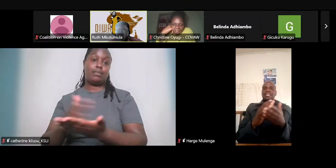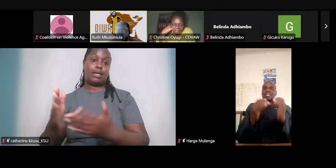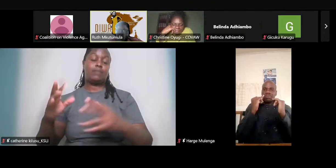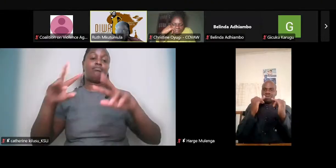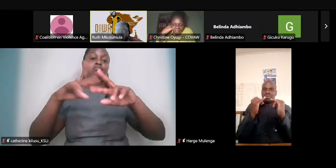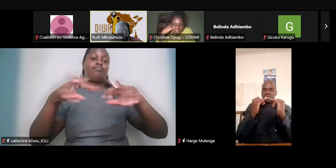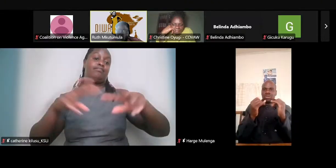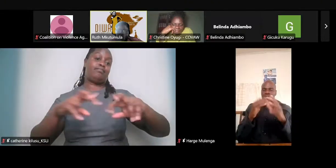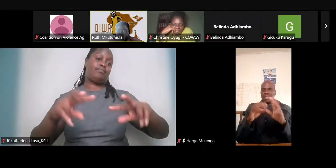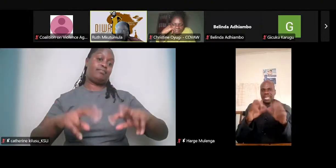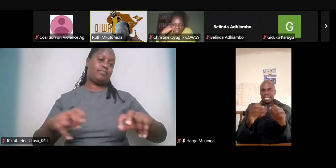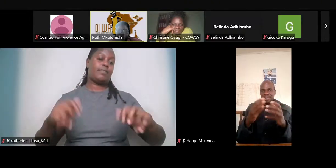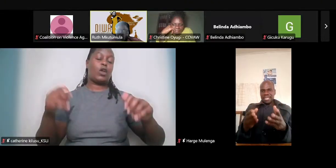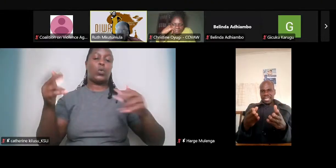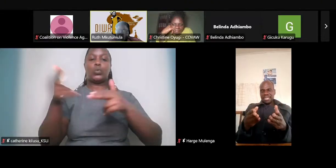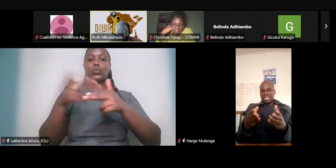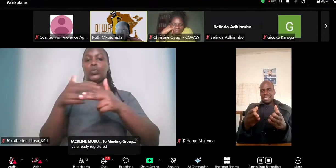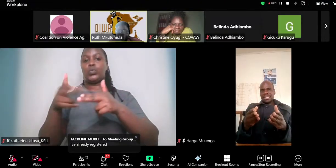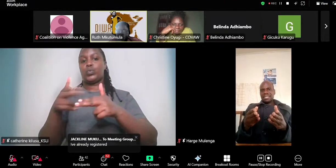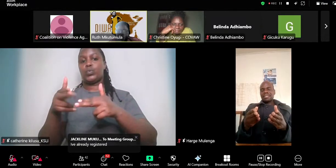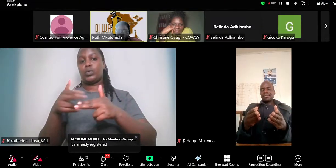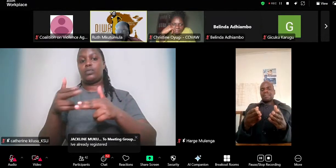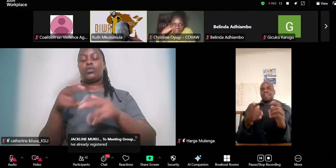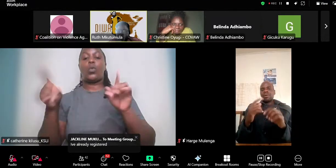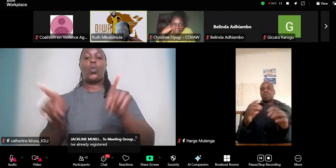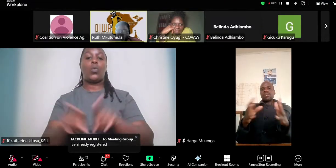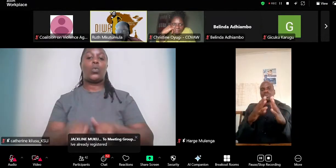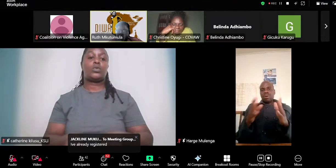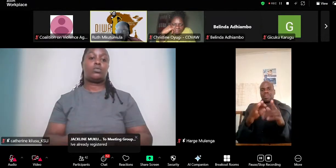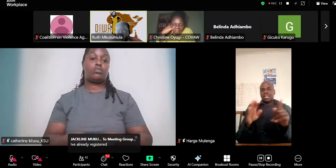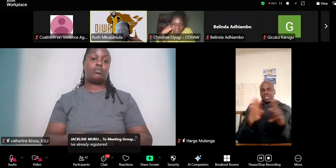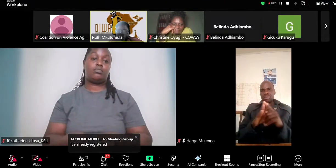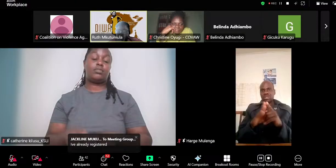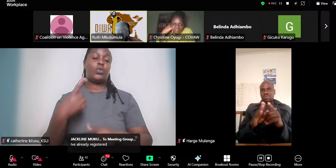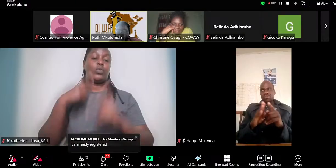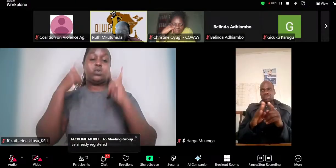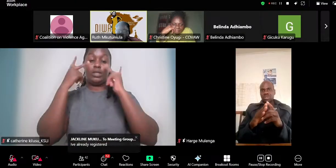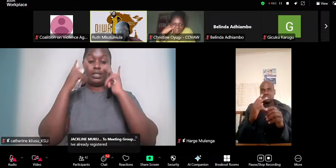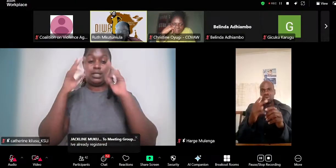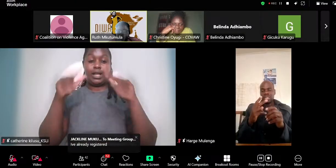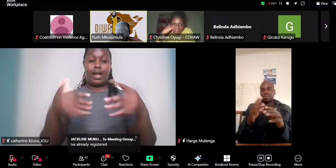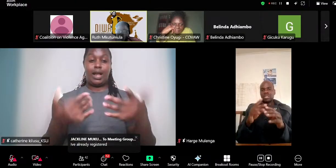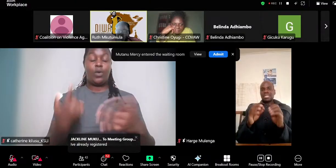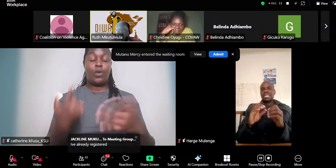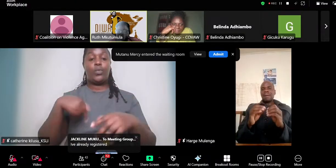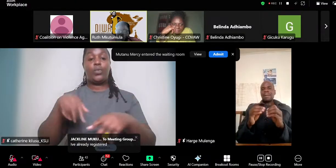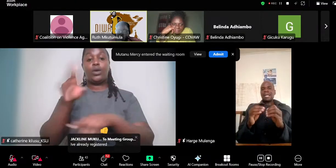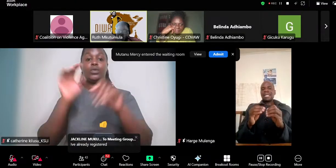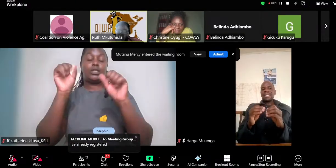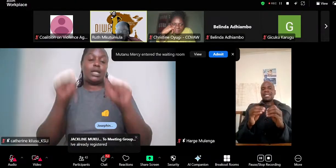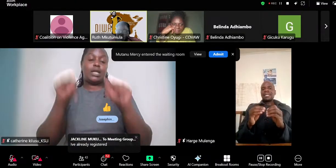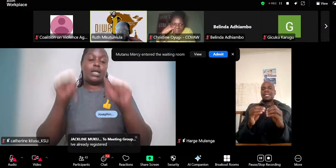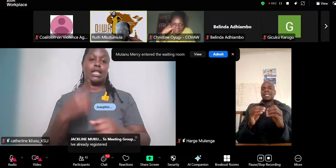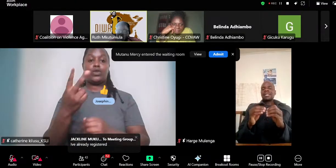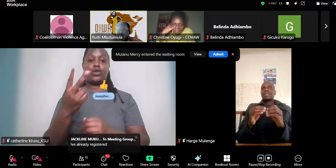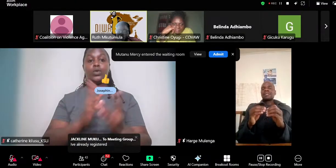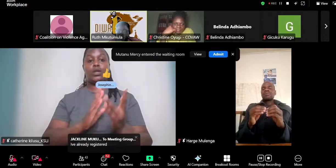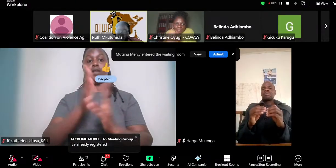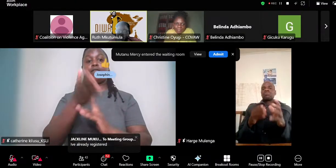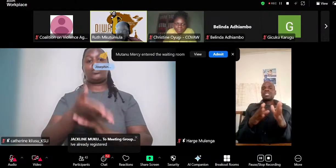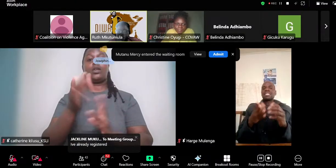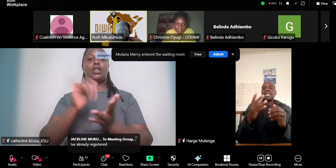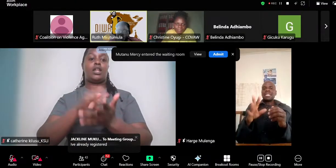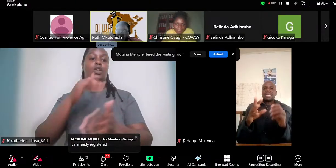as possible, but also see how we can utilize this into interventions that we are all